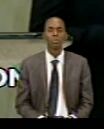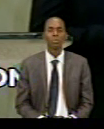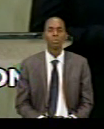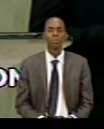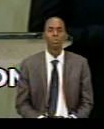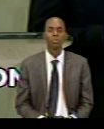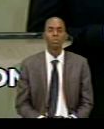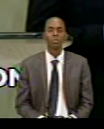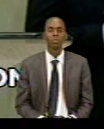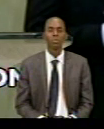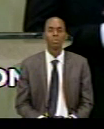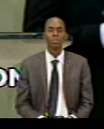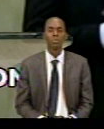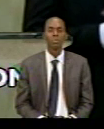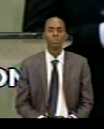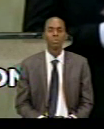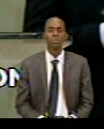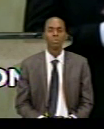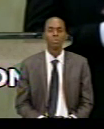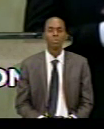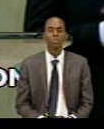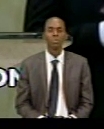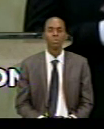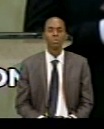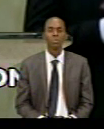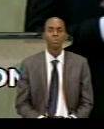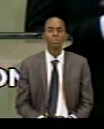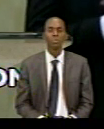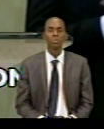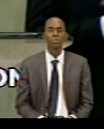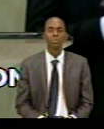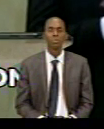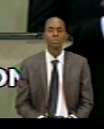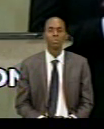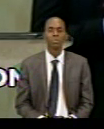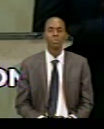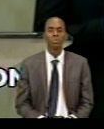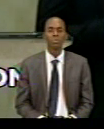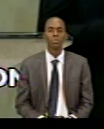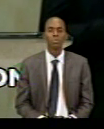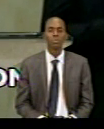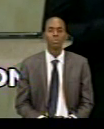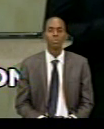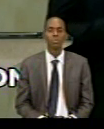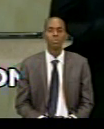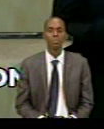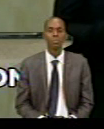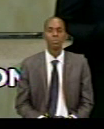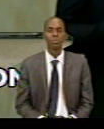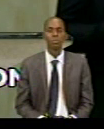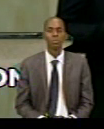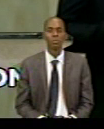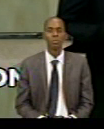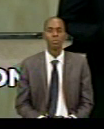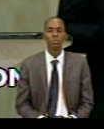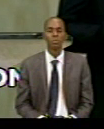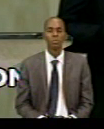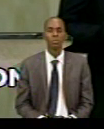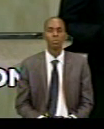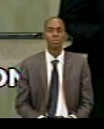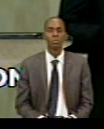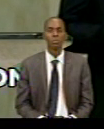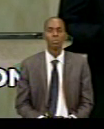dawn, the setting sun. Let us talk of all his wondrous love and care.